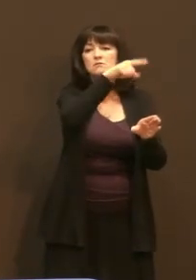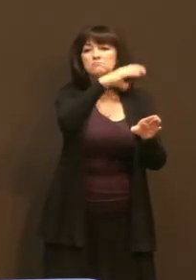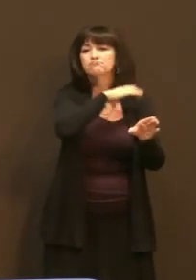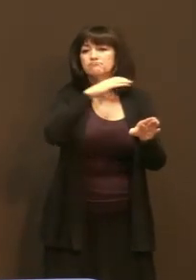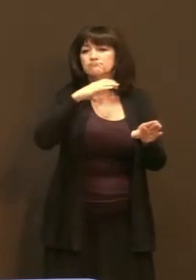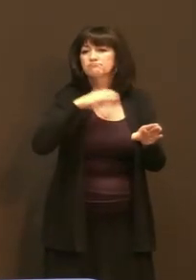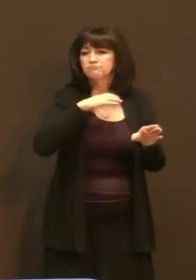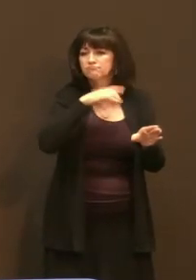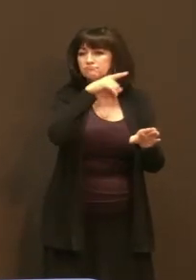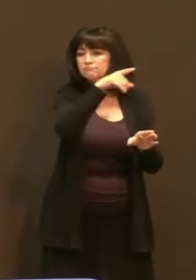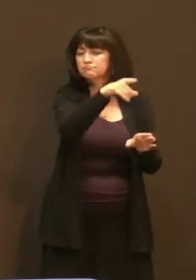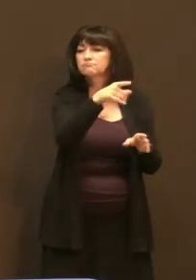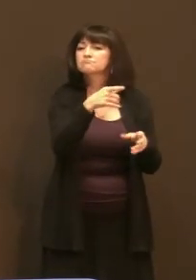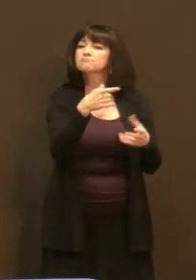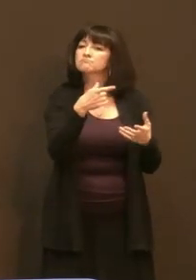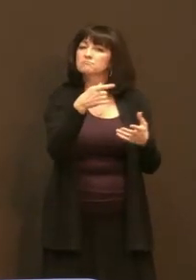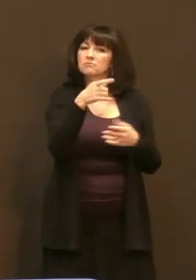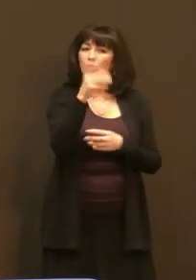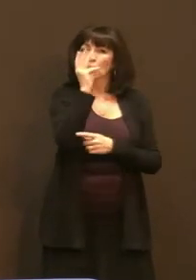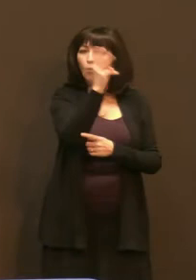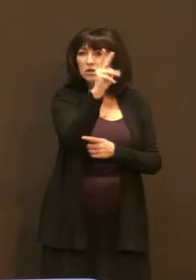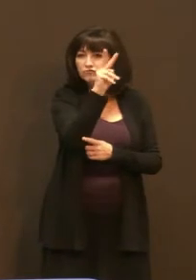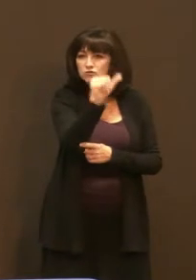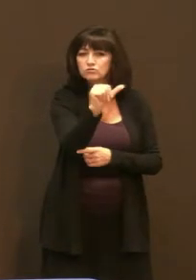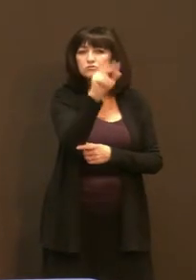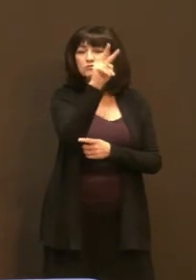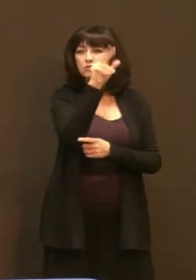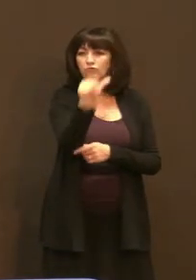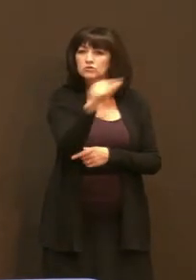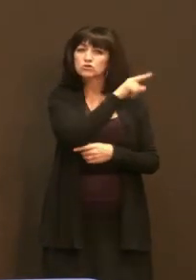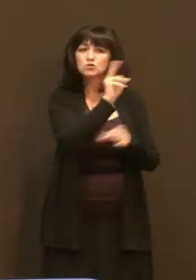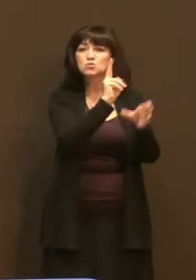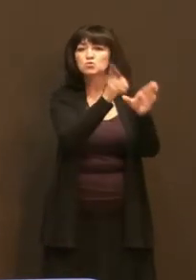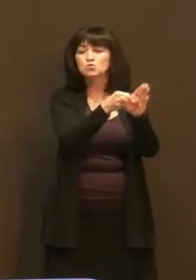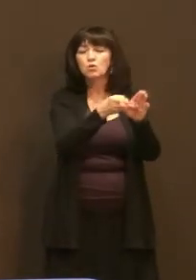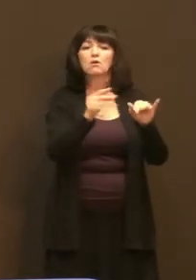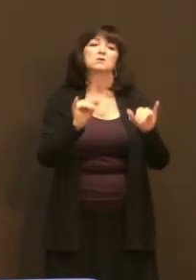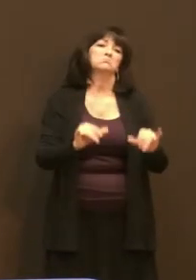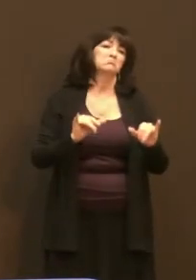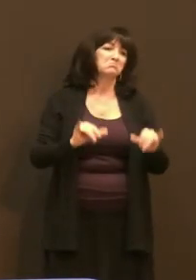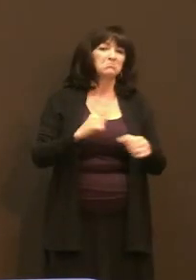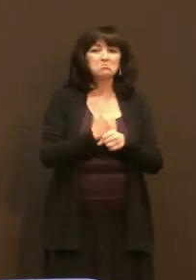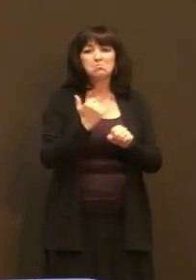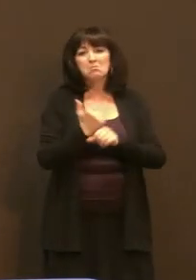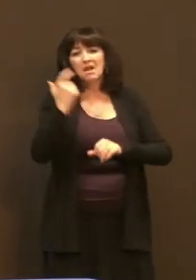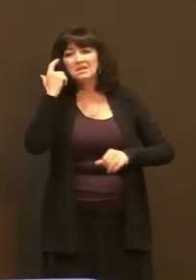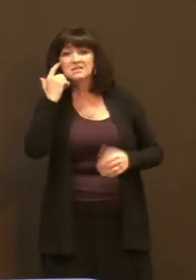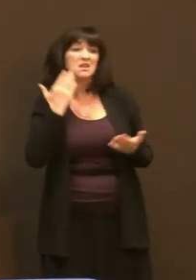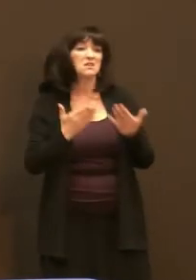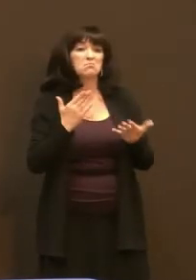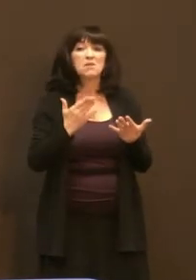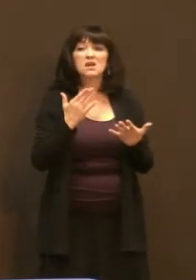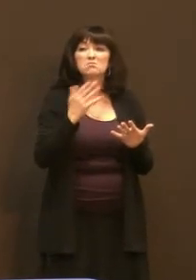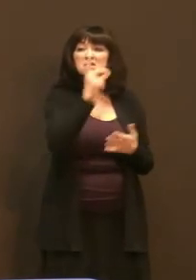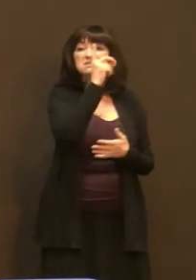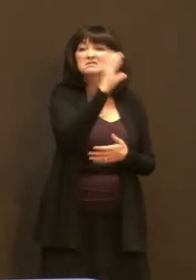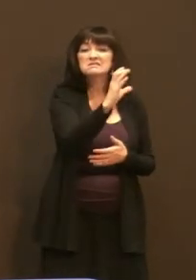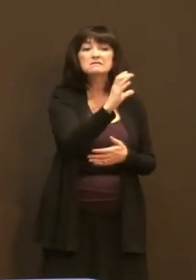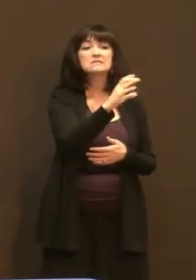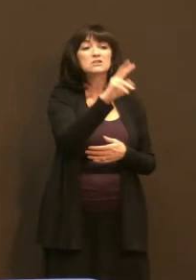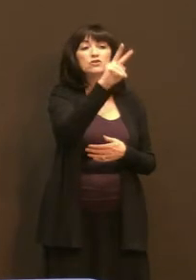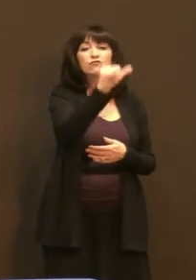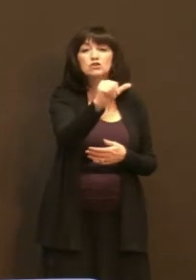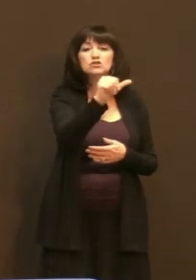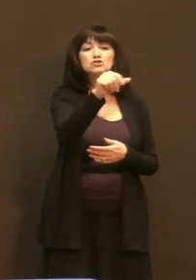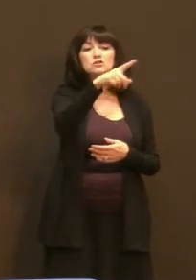Virginia, something in that area, which probably makes a little bit more sense from him. Maybe it's D.C. and Virginia, with